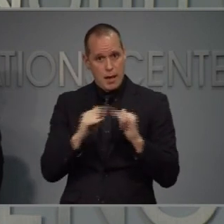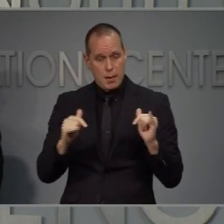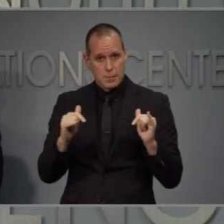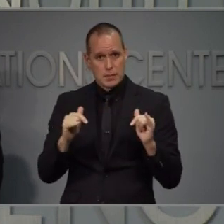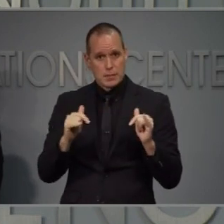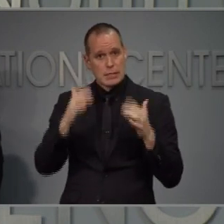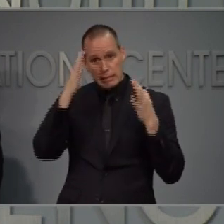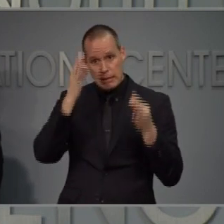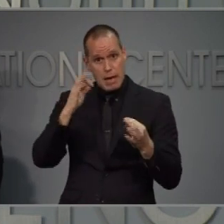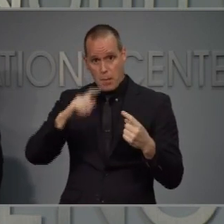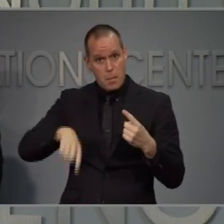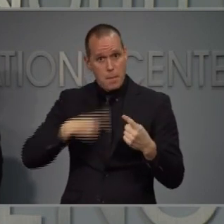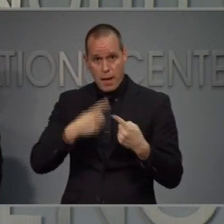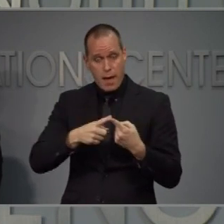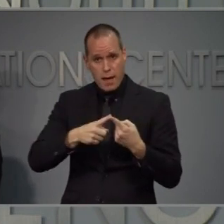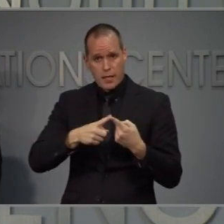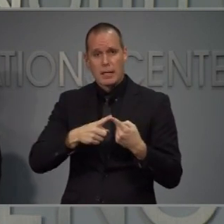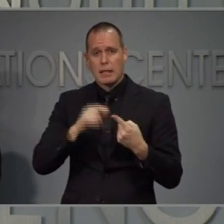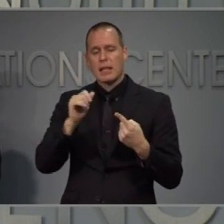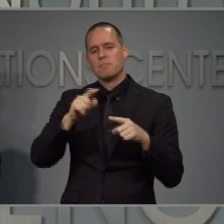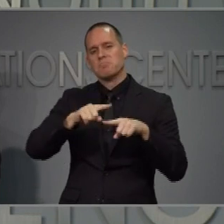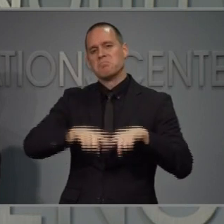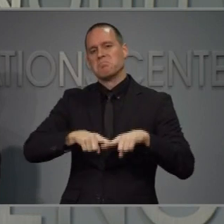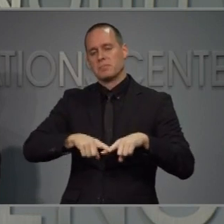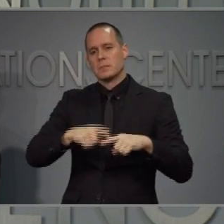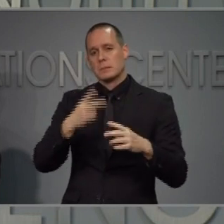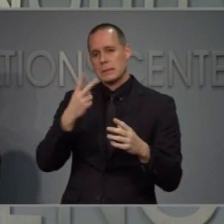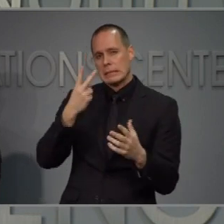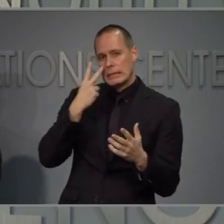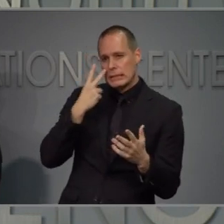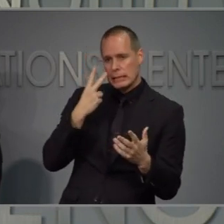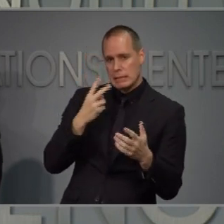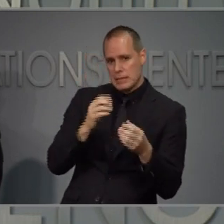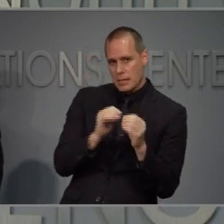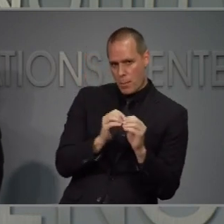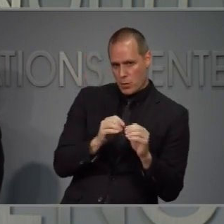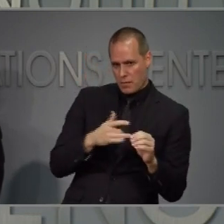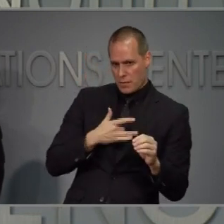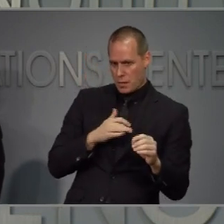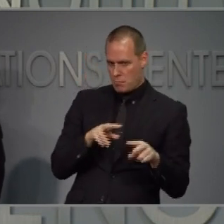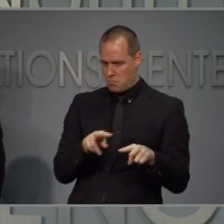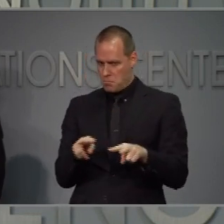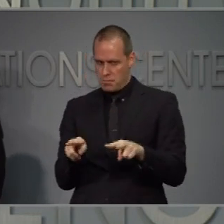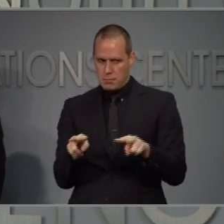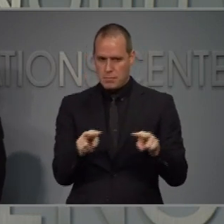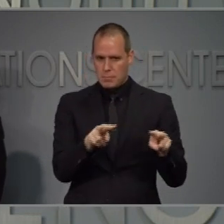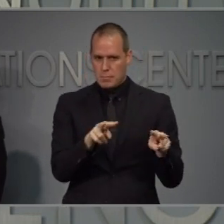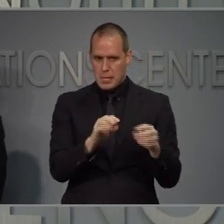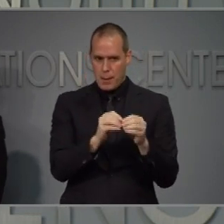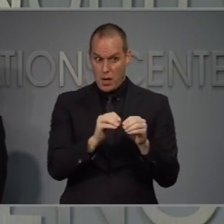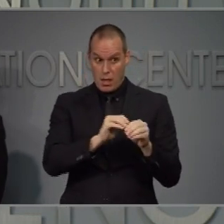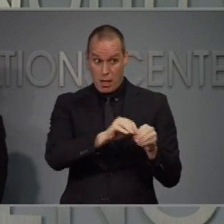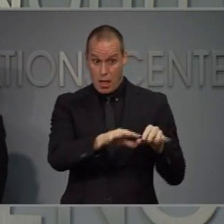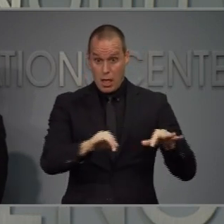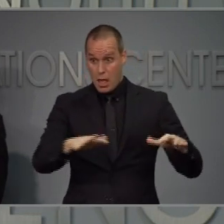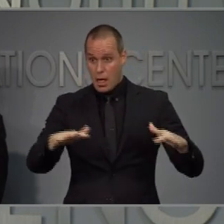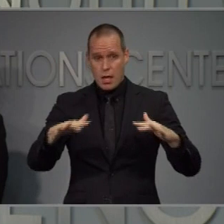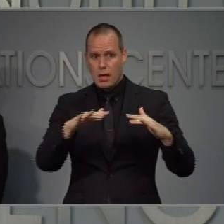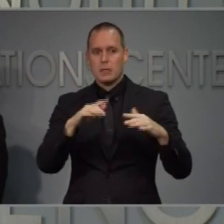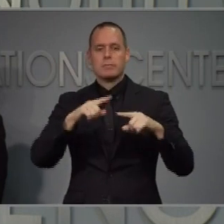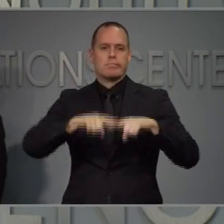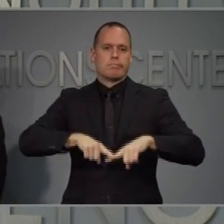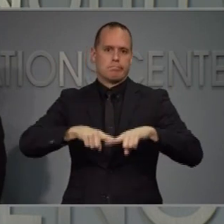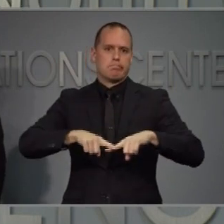move forward and see where we are in this pandemic. Already, plans are being made